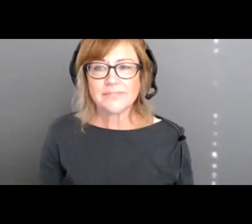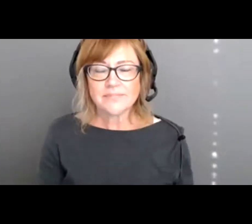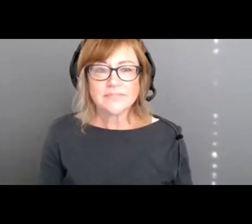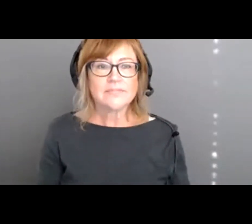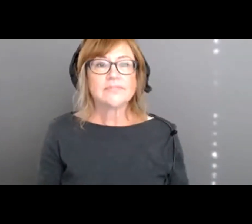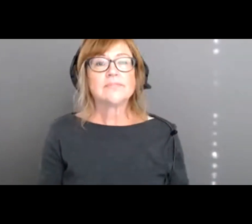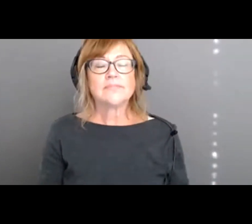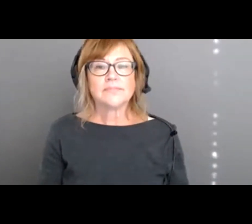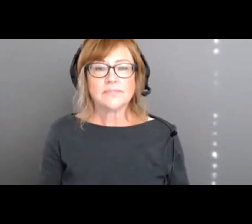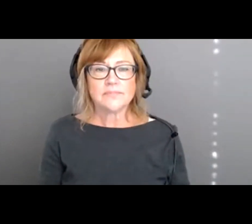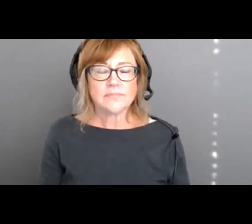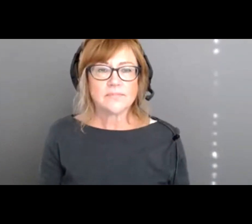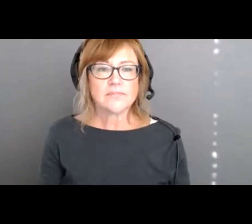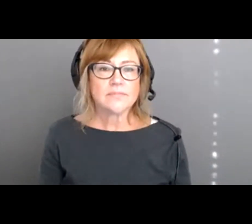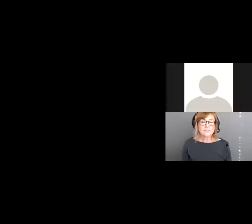I'm going to